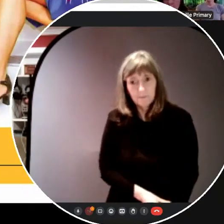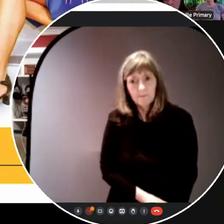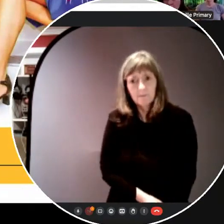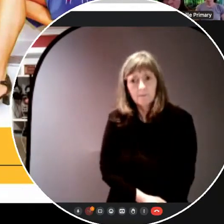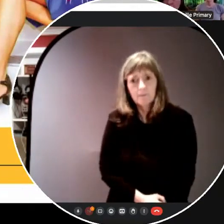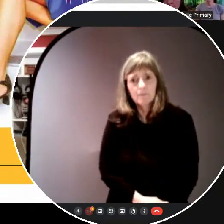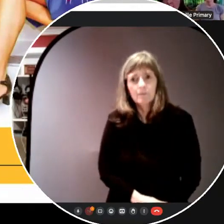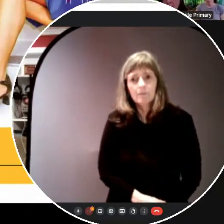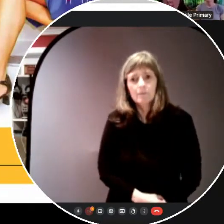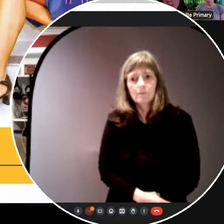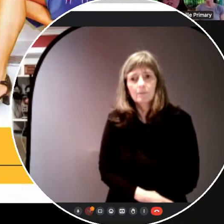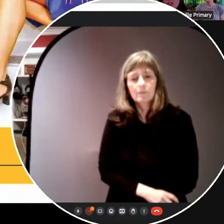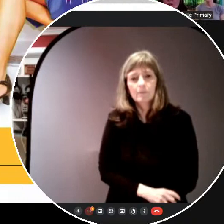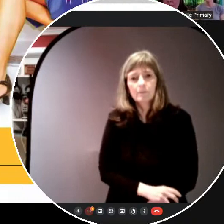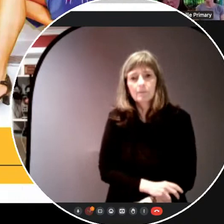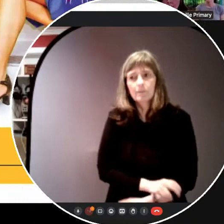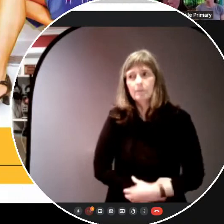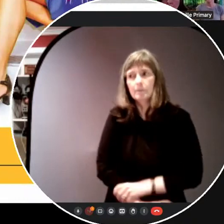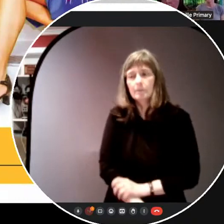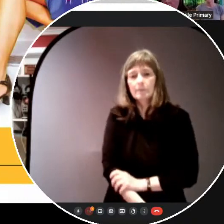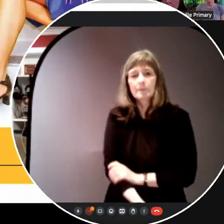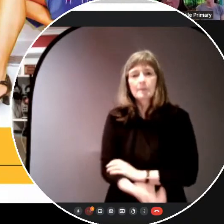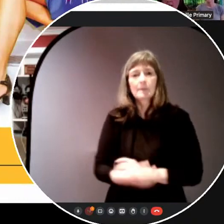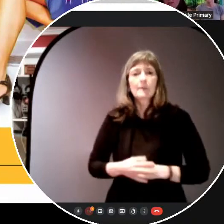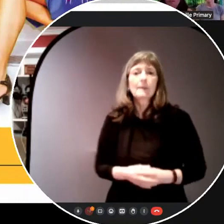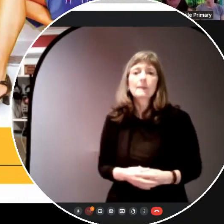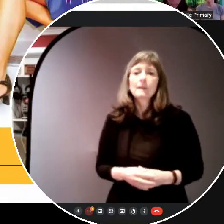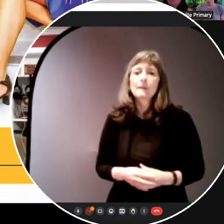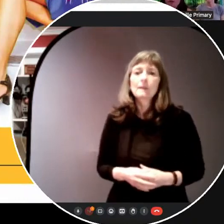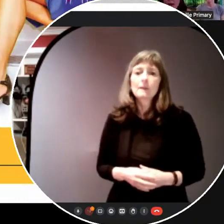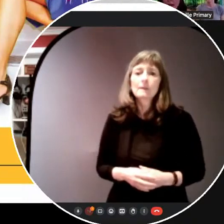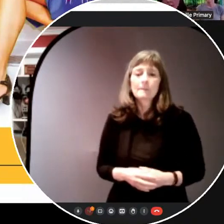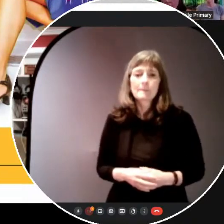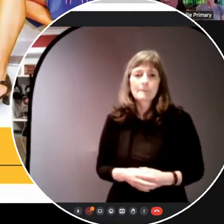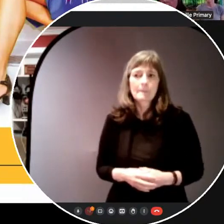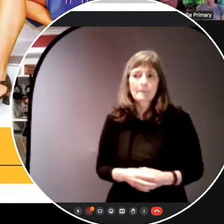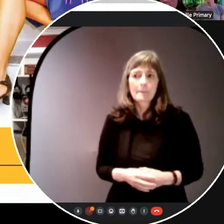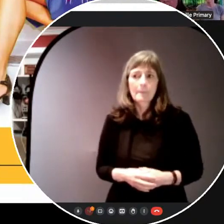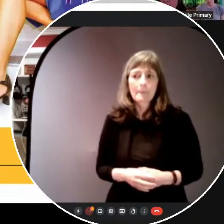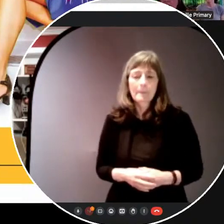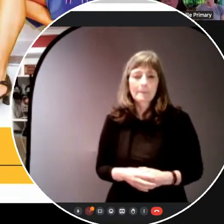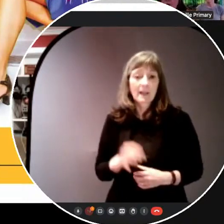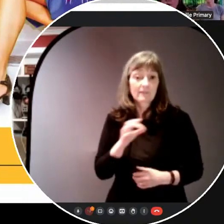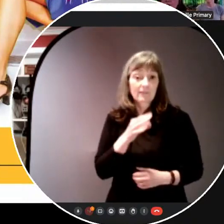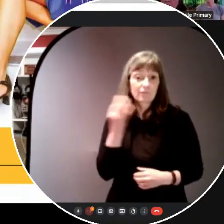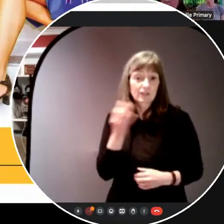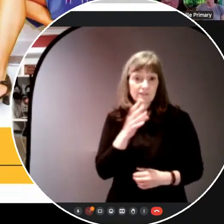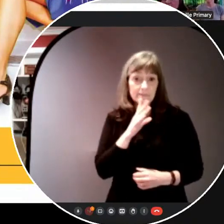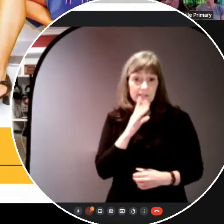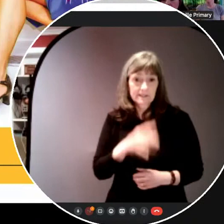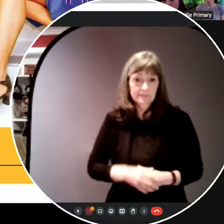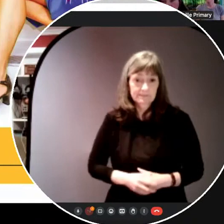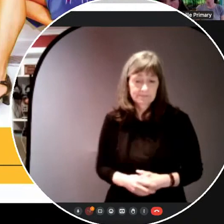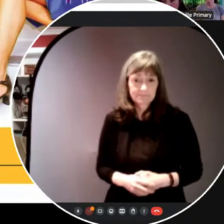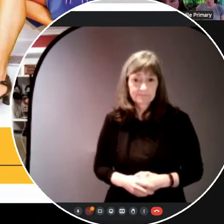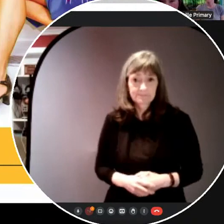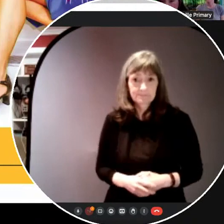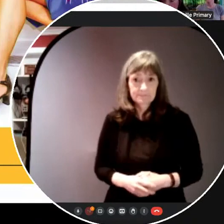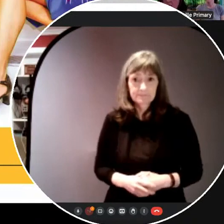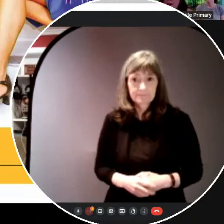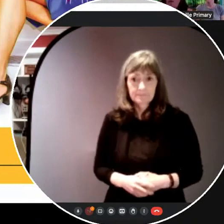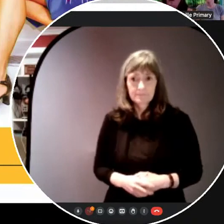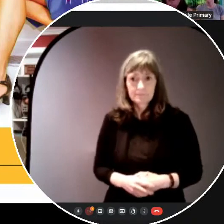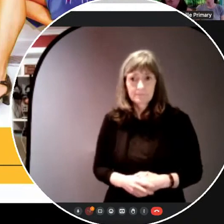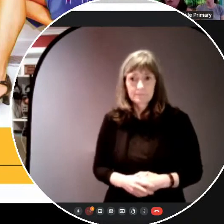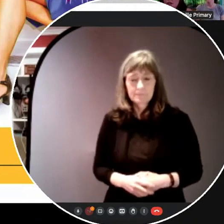Bonjour tout le monde, je m'appelle Samantha Tiller, je suis mère et aussi enseignante. Je suis bilingue et pour nous, le français, c'est